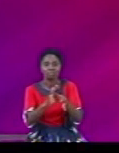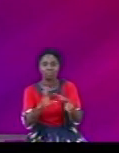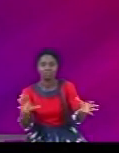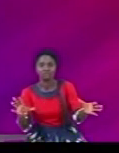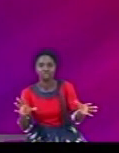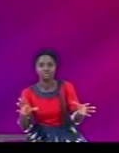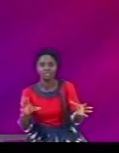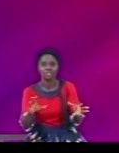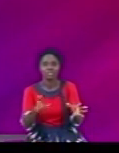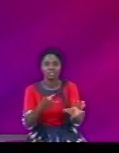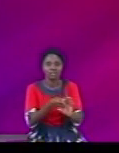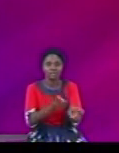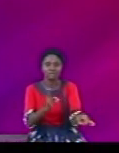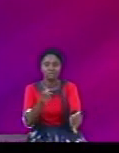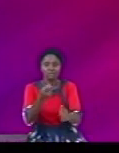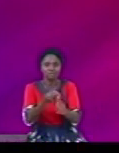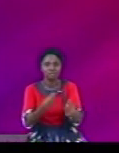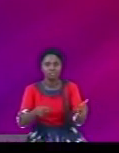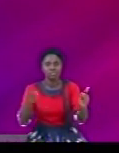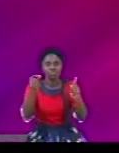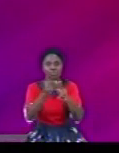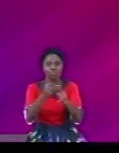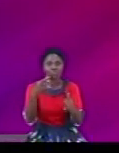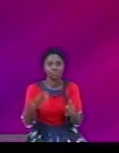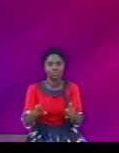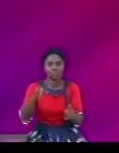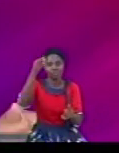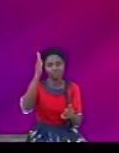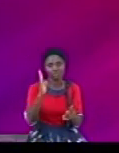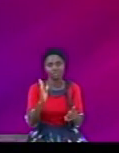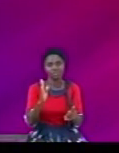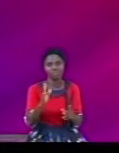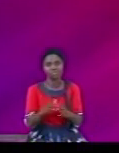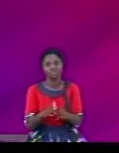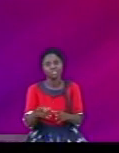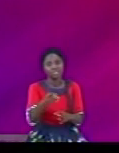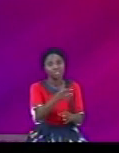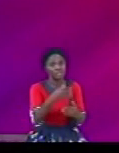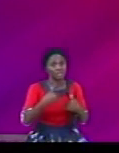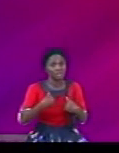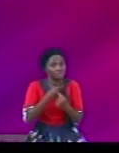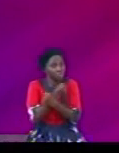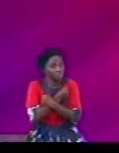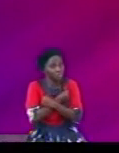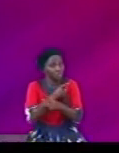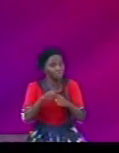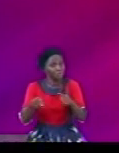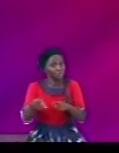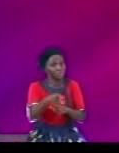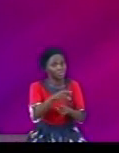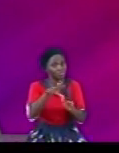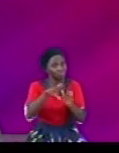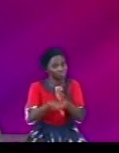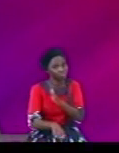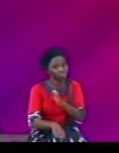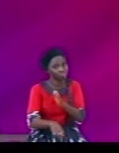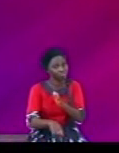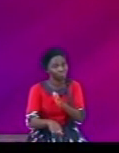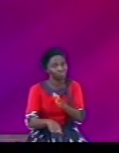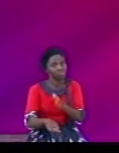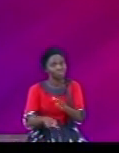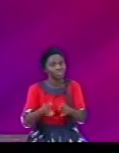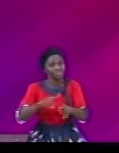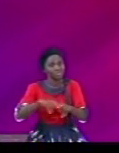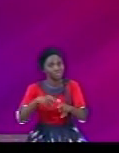home. They are rushing here and there. They had love, but they decreased in love. They were withdrawn. That's why the